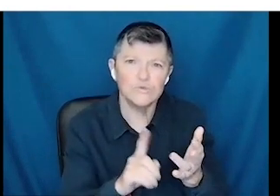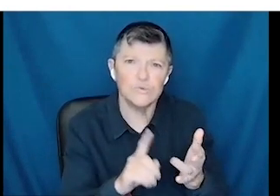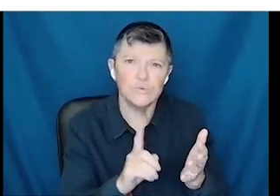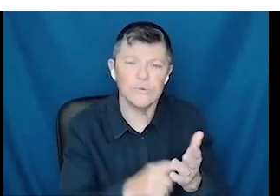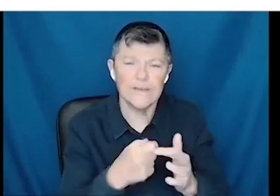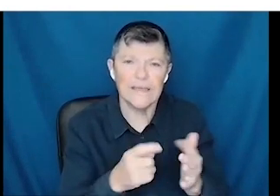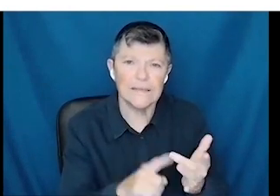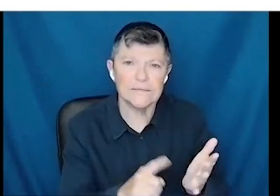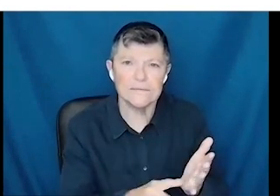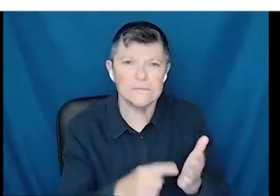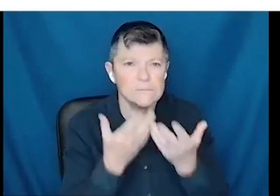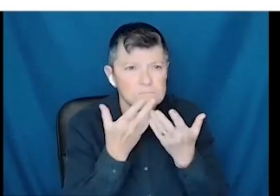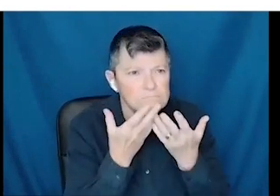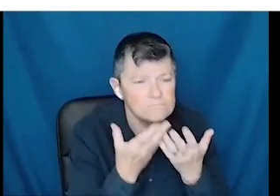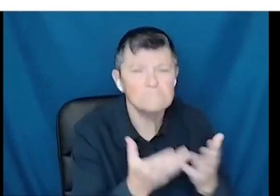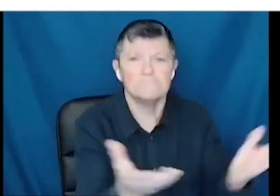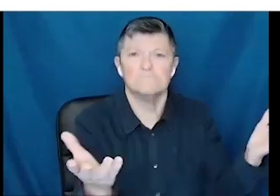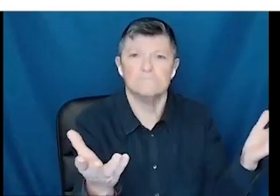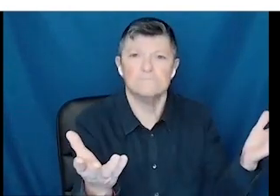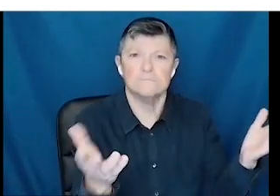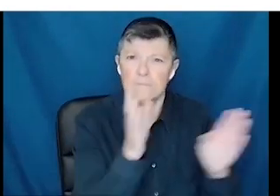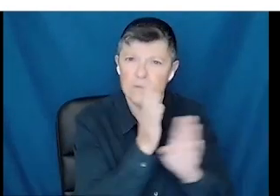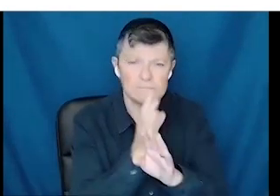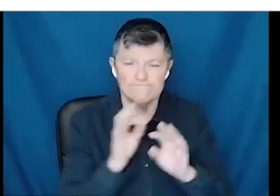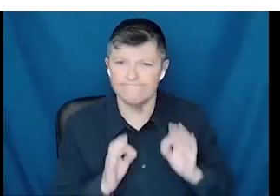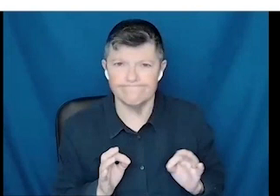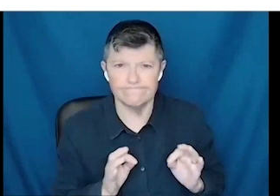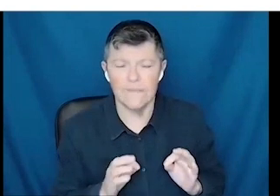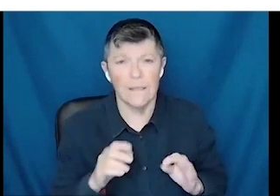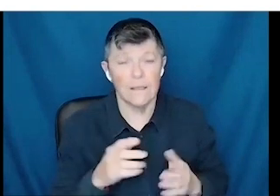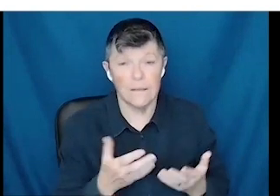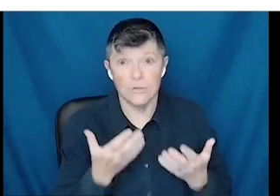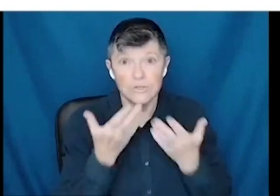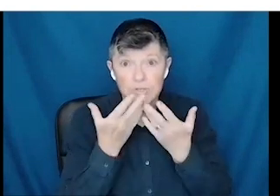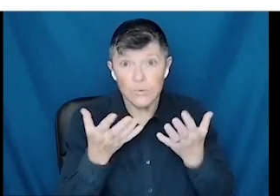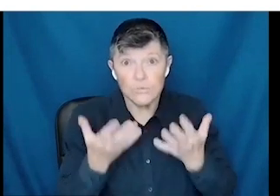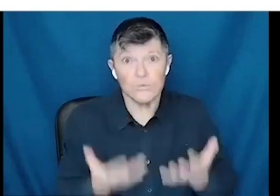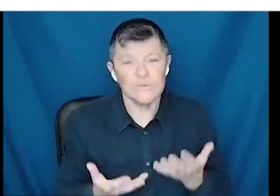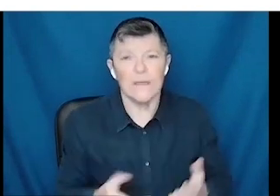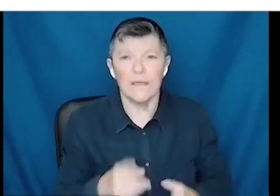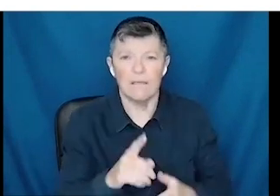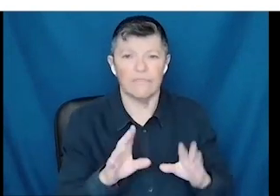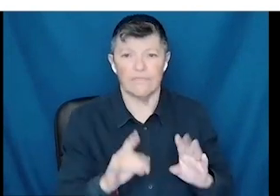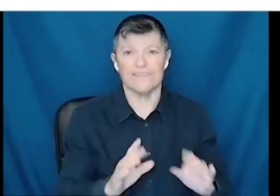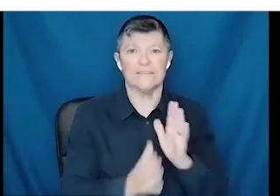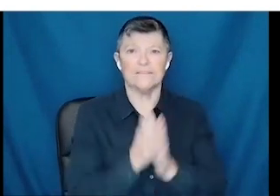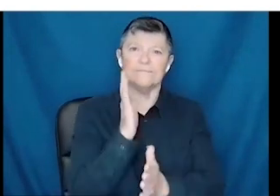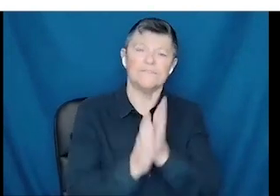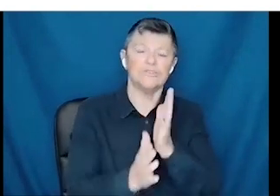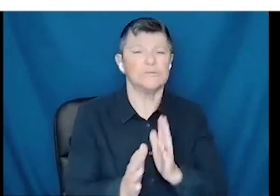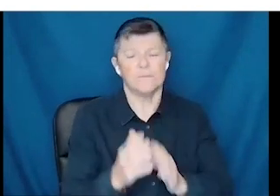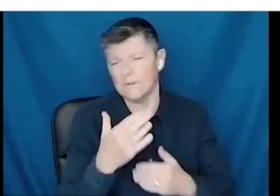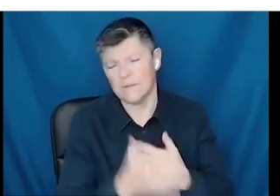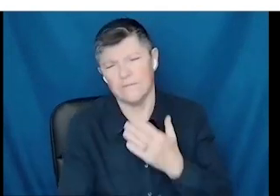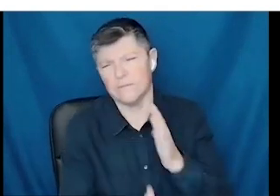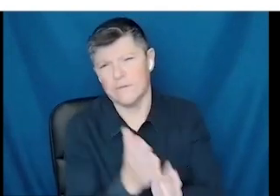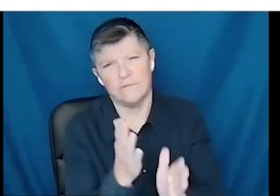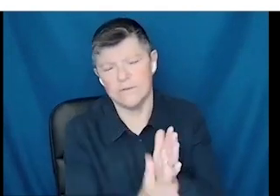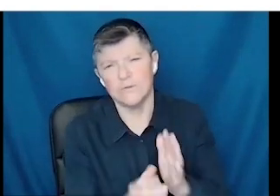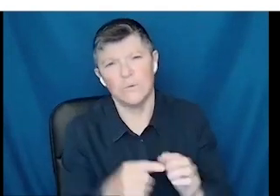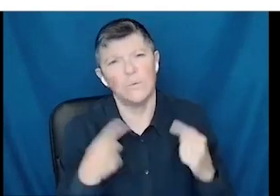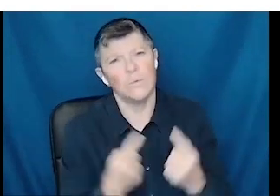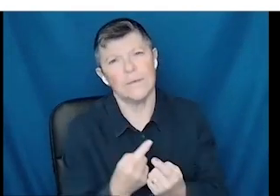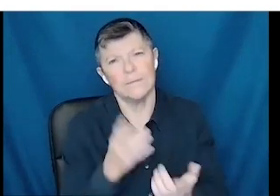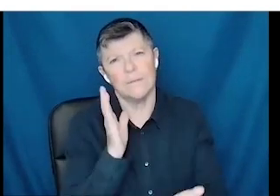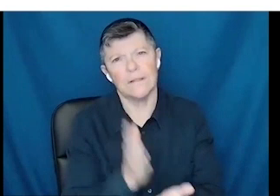not the end product. There will never be an end product, because we believe that research needs to be agile,